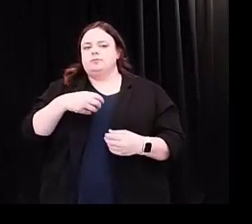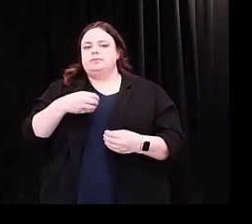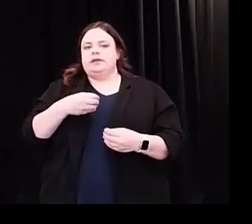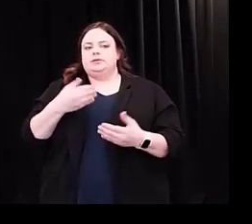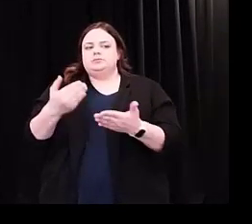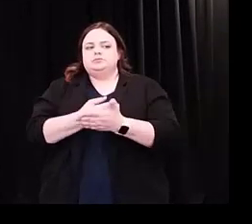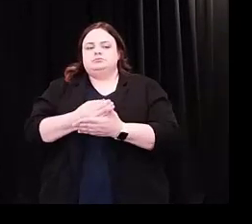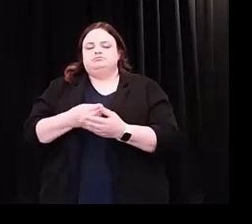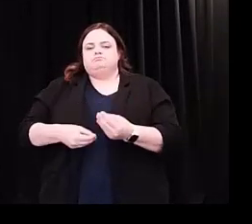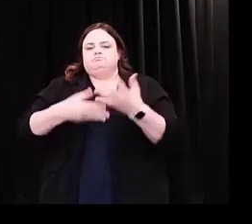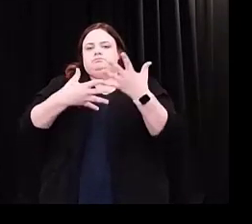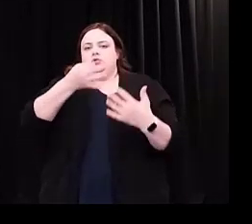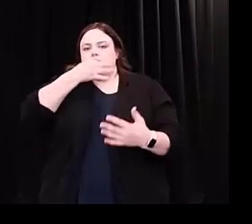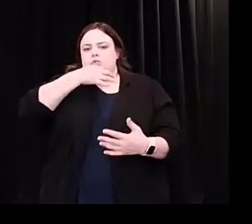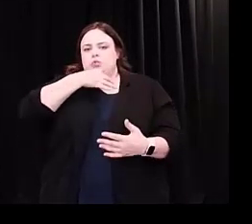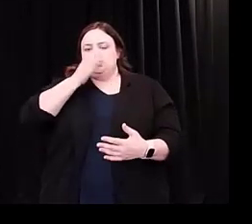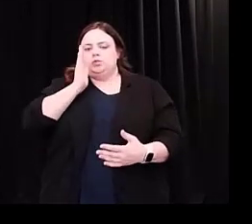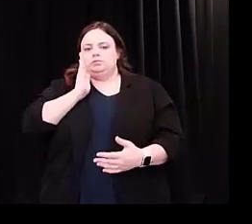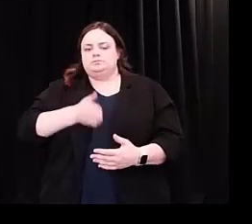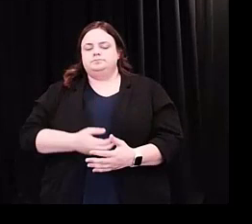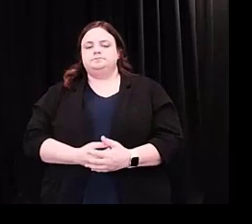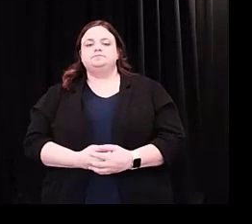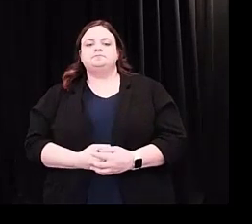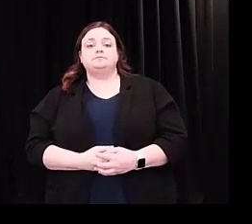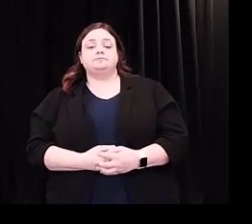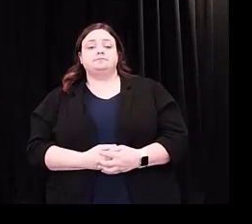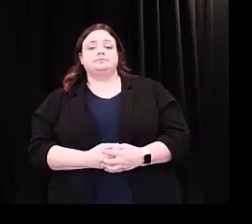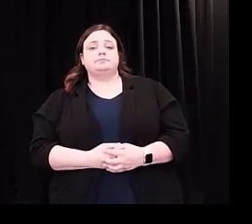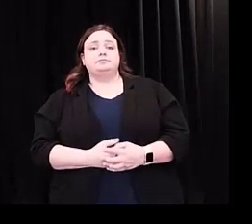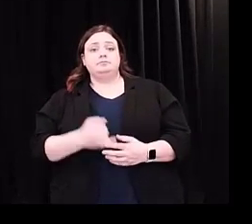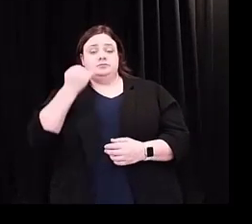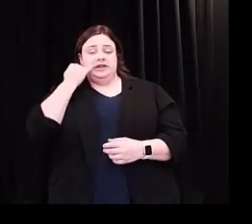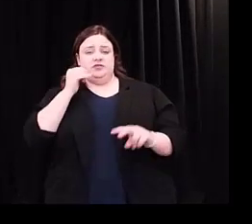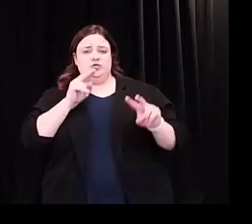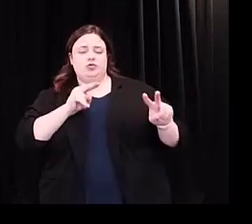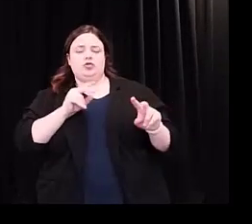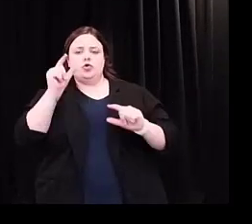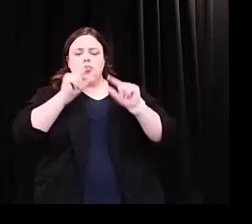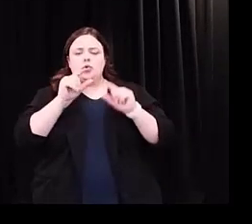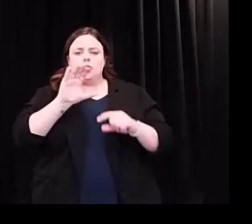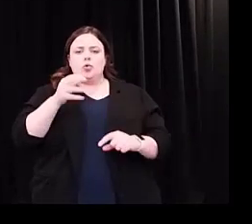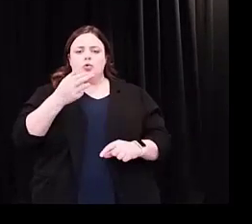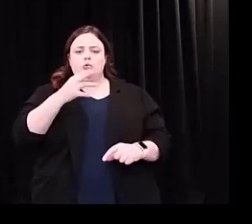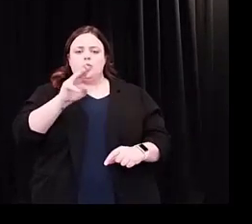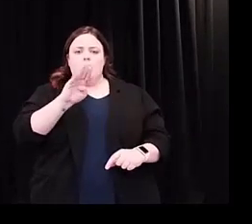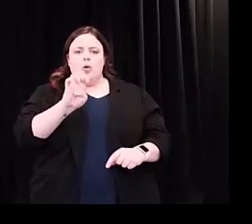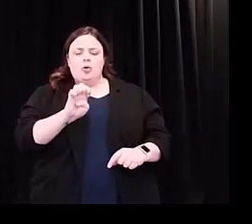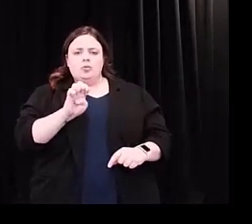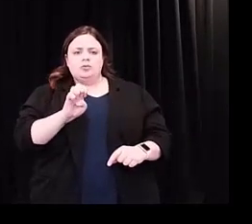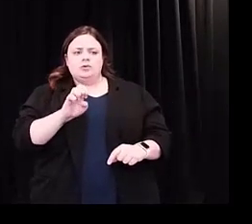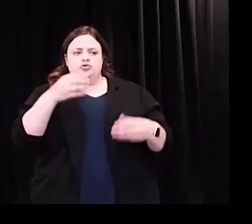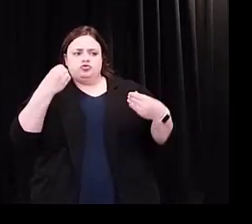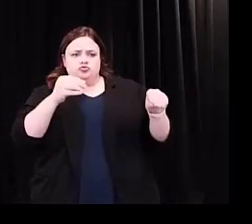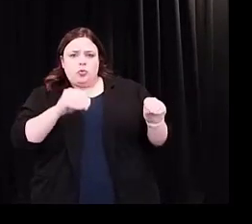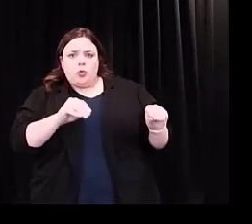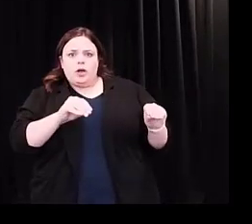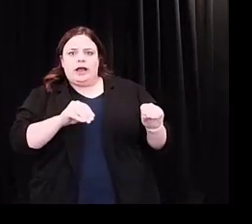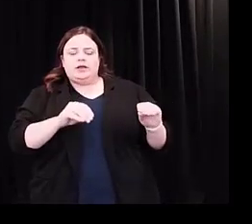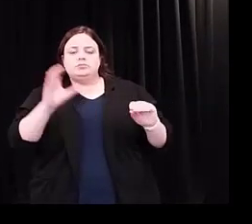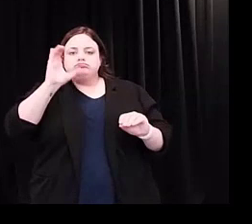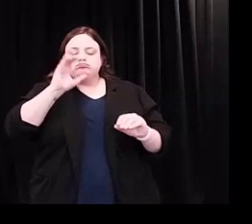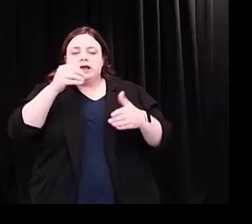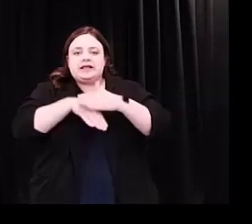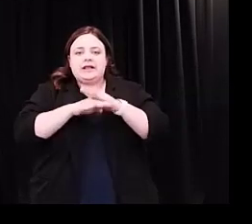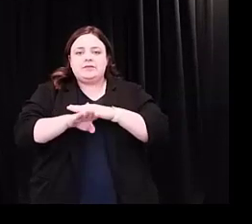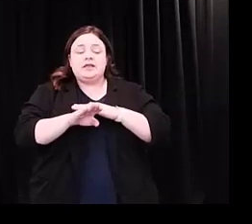that. So if you go to the Google Chrome store and put in accessibility, there's a lot in there. I